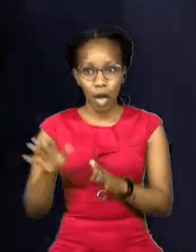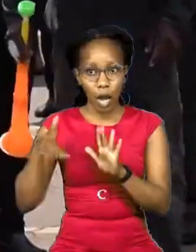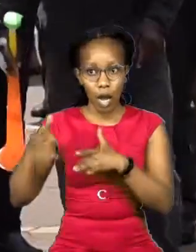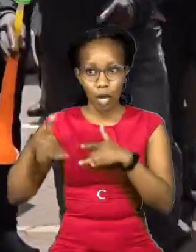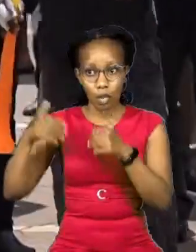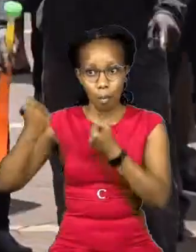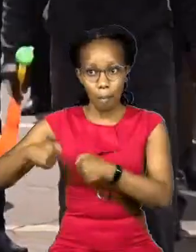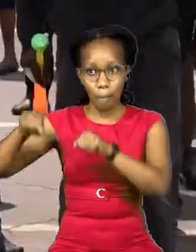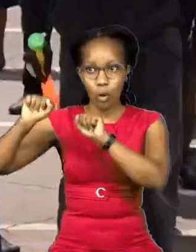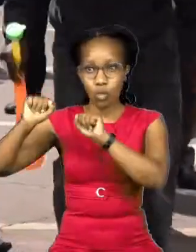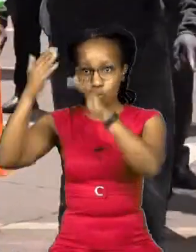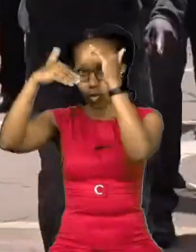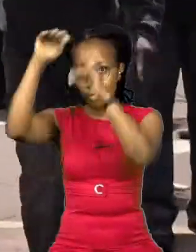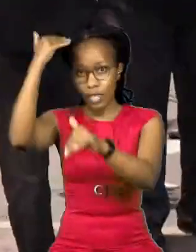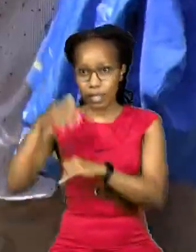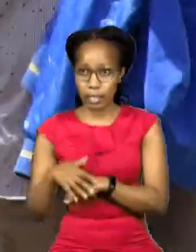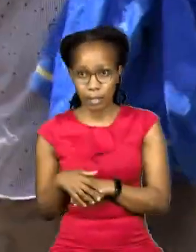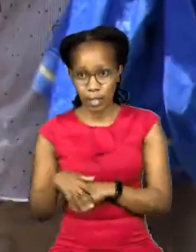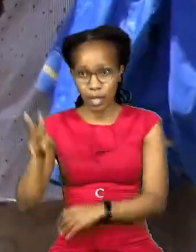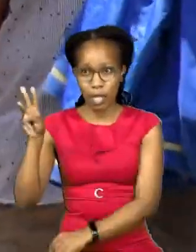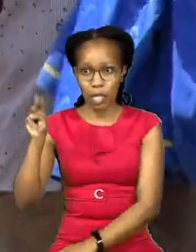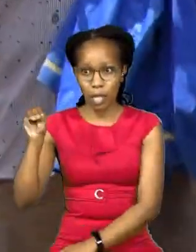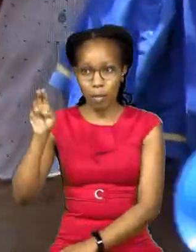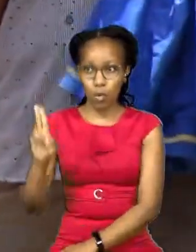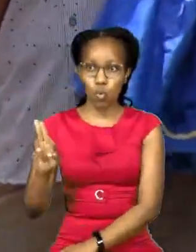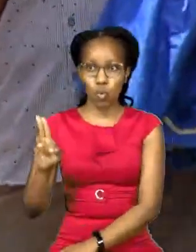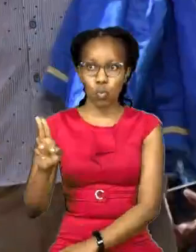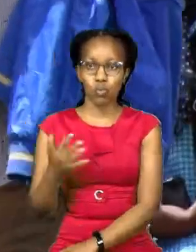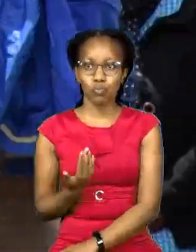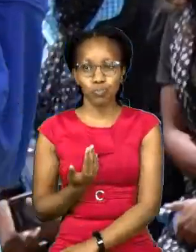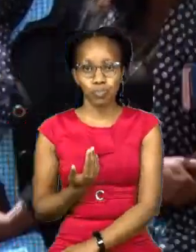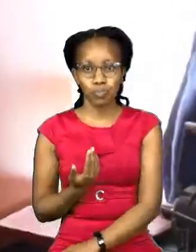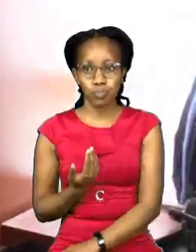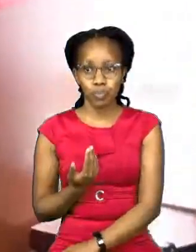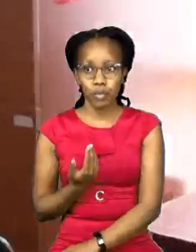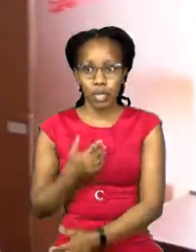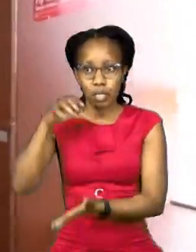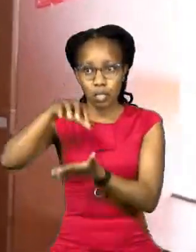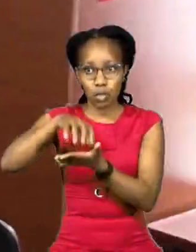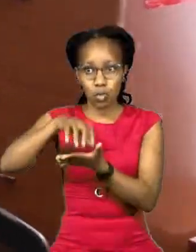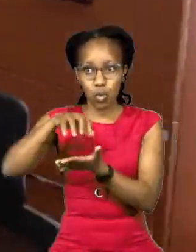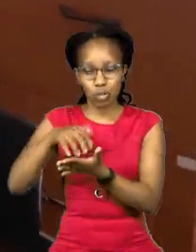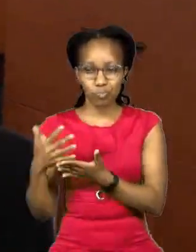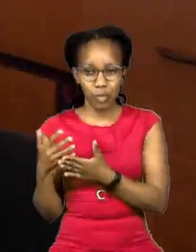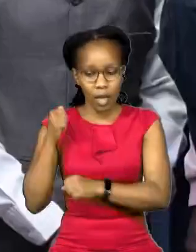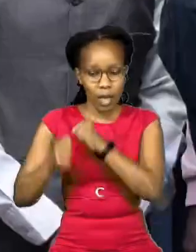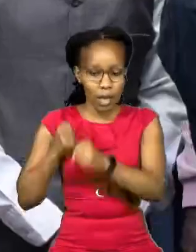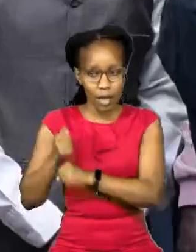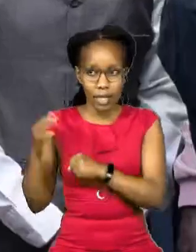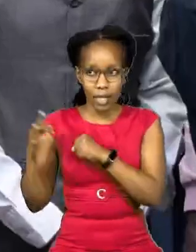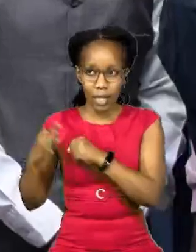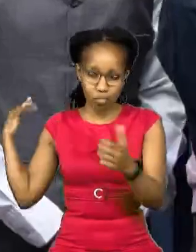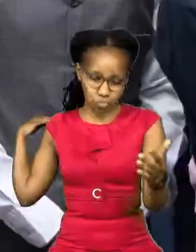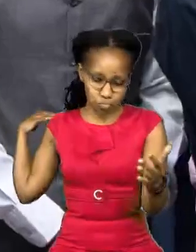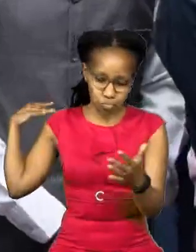of the University Academic Staff Union Multimedia Chapter, Wasu Omondi Onsango, the situation has been there for more than 8 years.